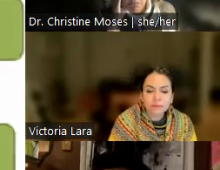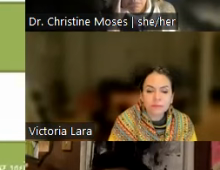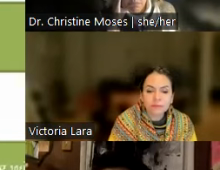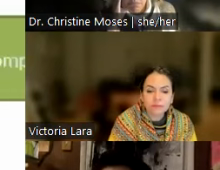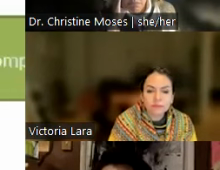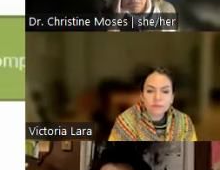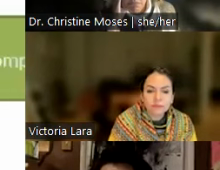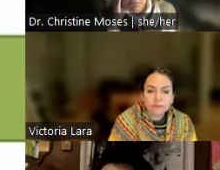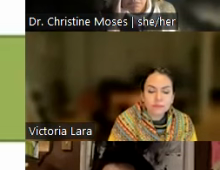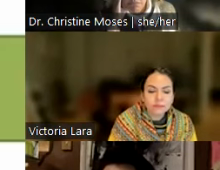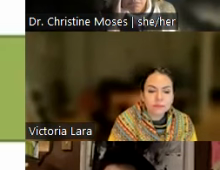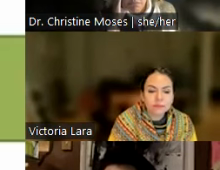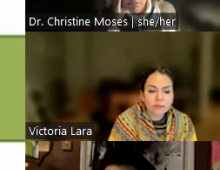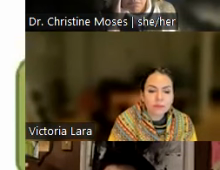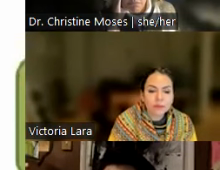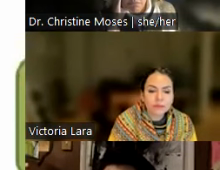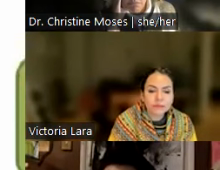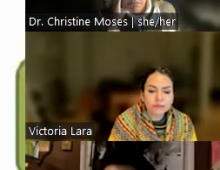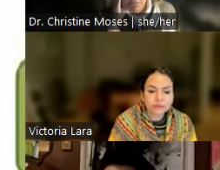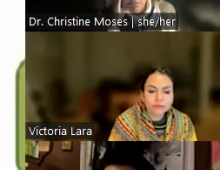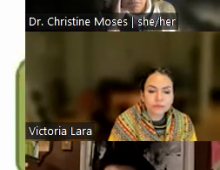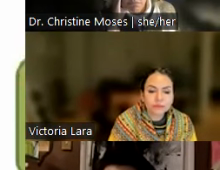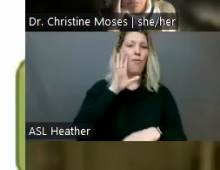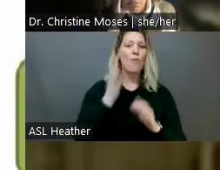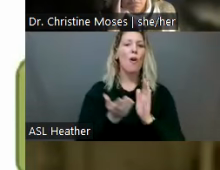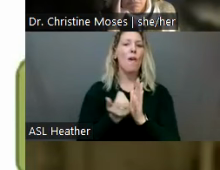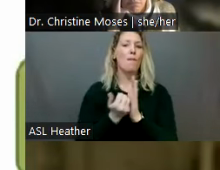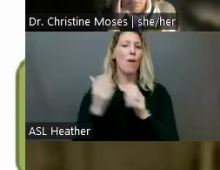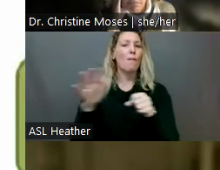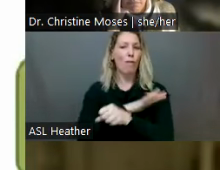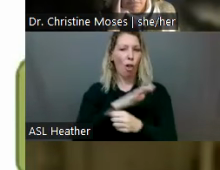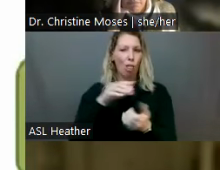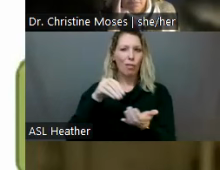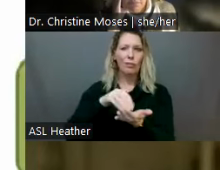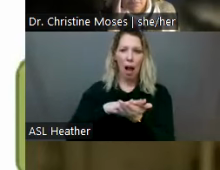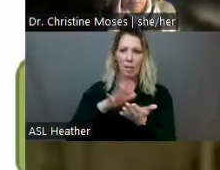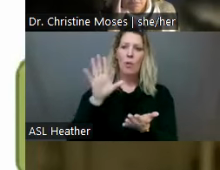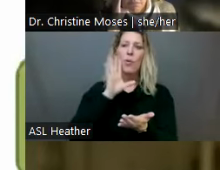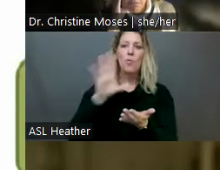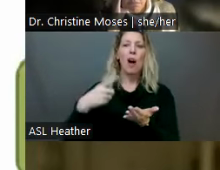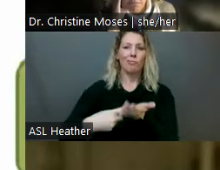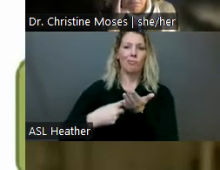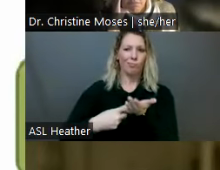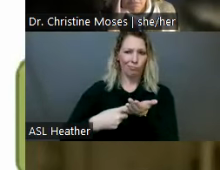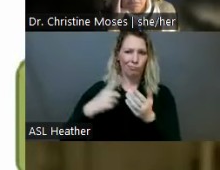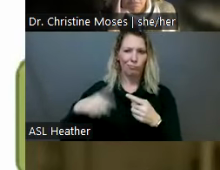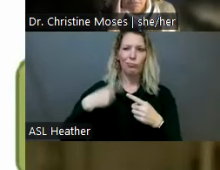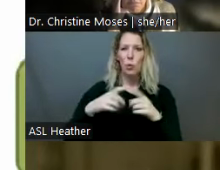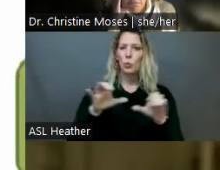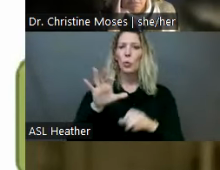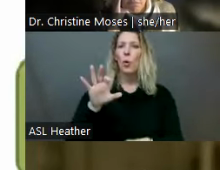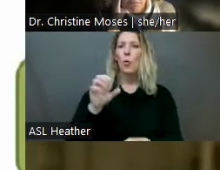you have. If they're not answered when we review the full document, please ask them when we get to that part of the workflow. Turn it over to my